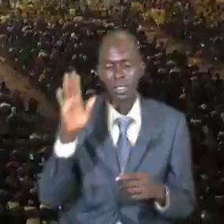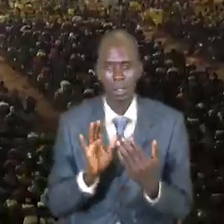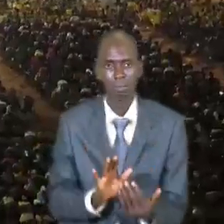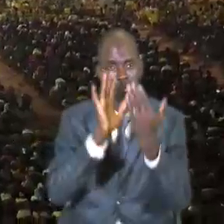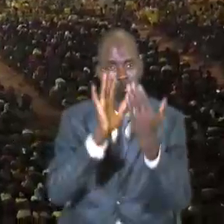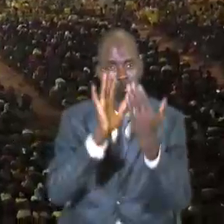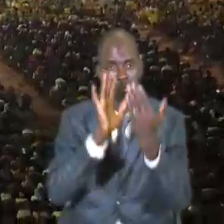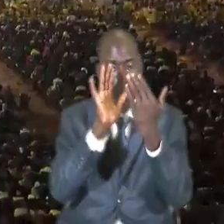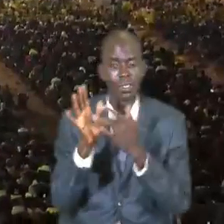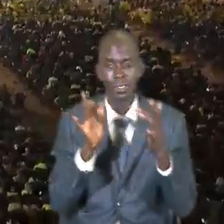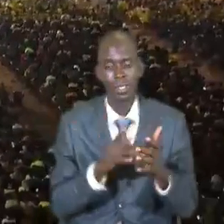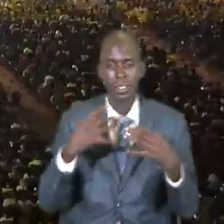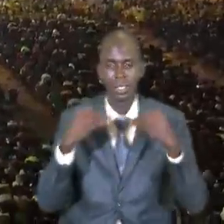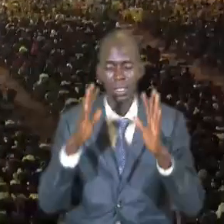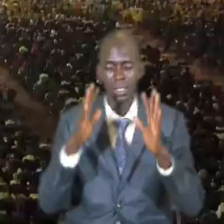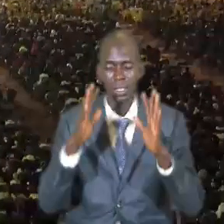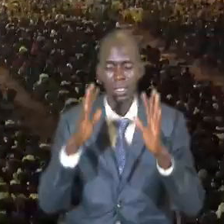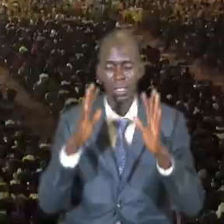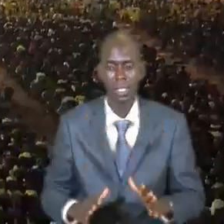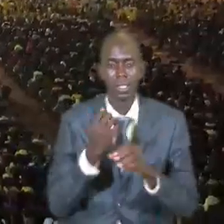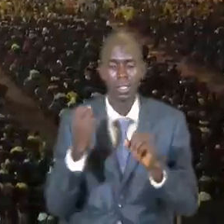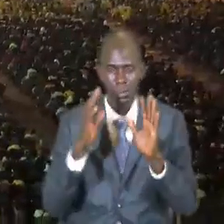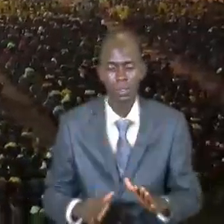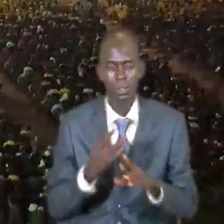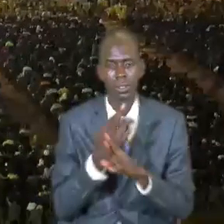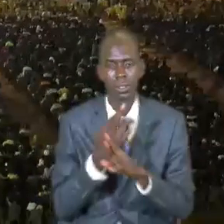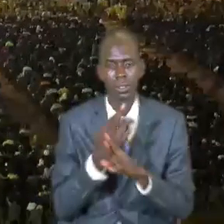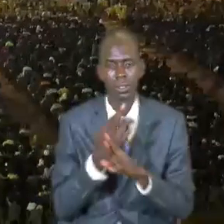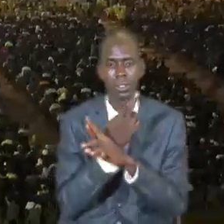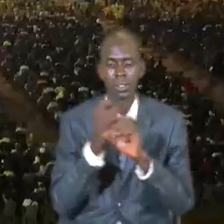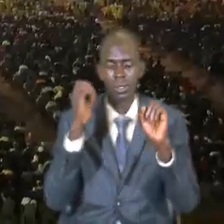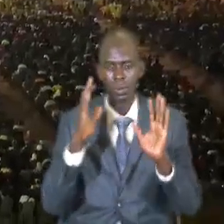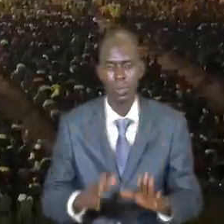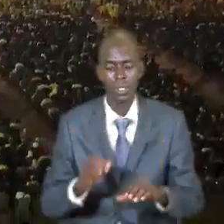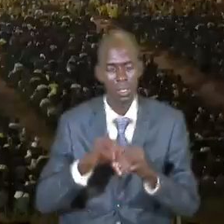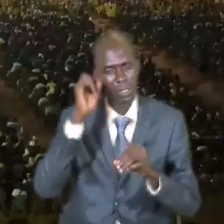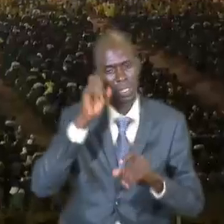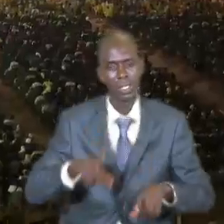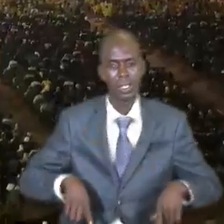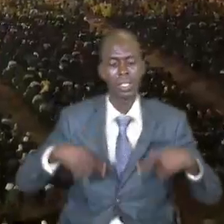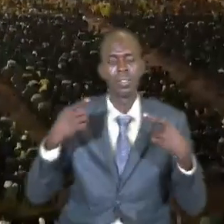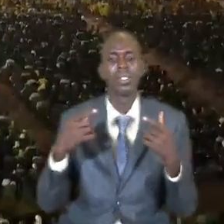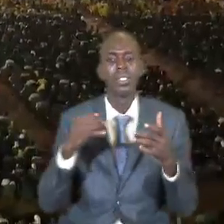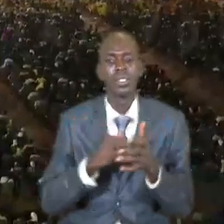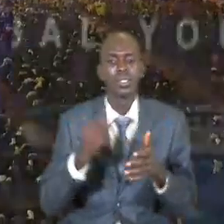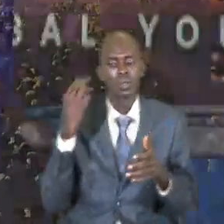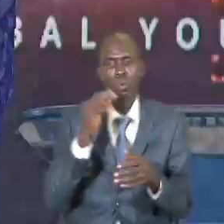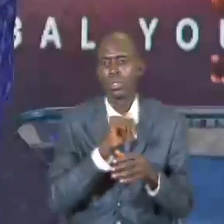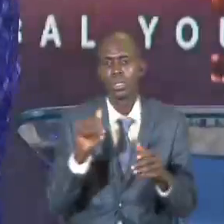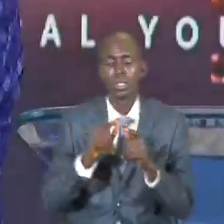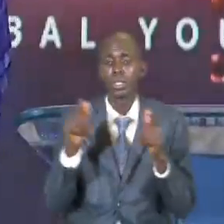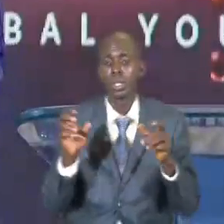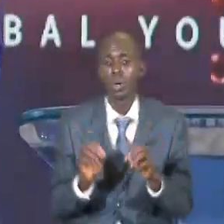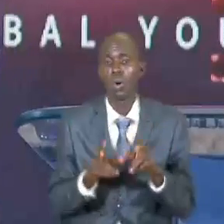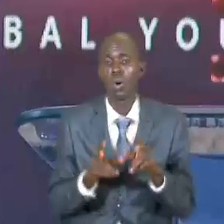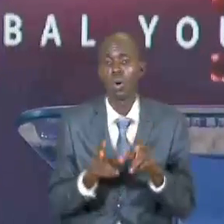savior, redeemer in his life. It was an interruption. He was looking at the sea, at the pool. He